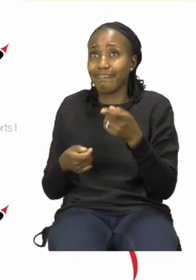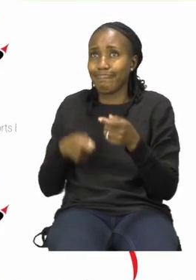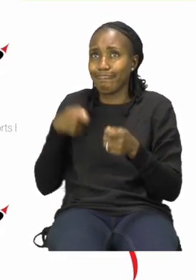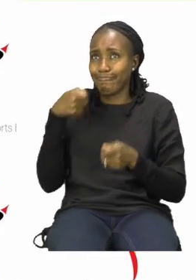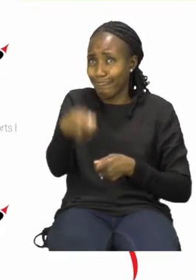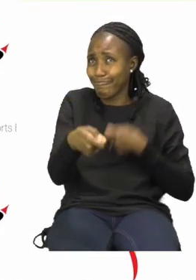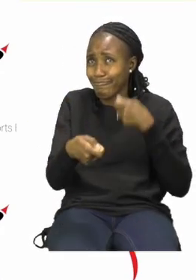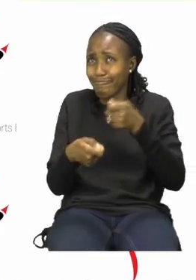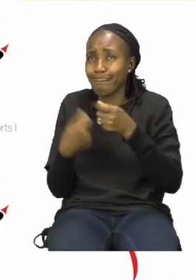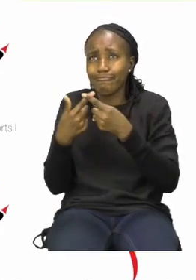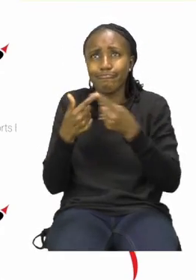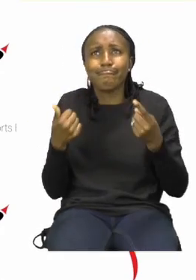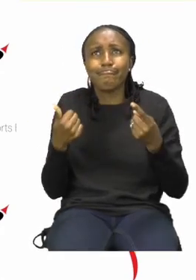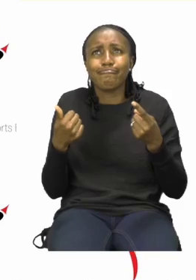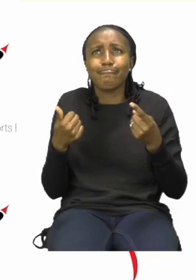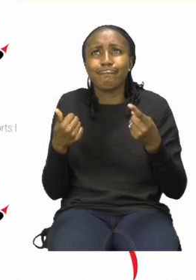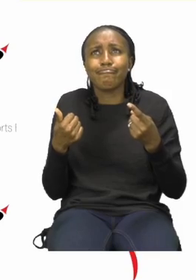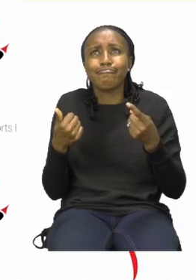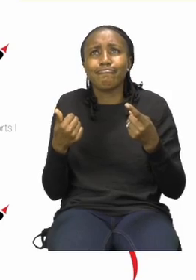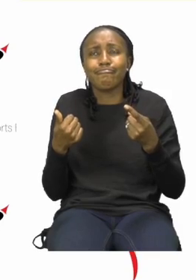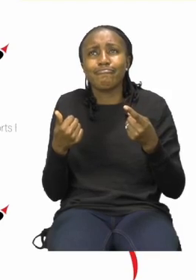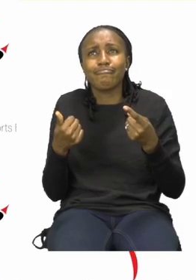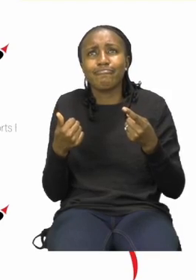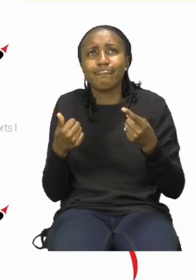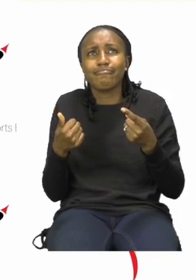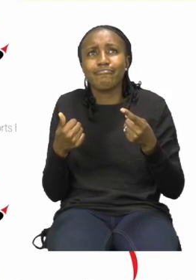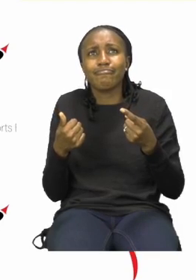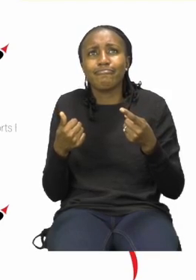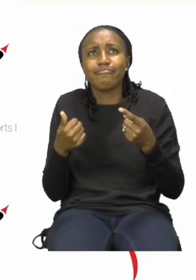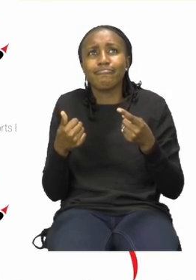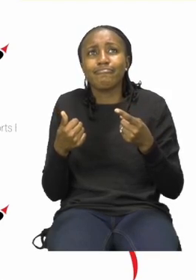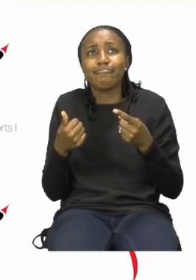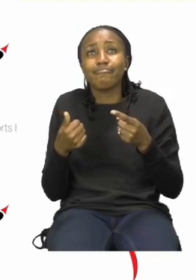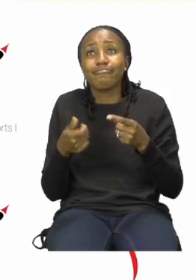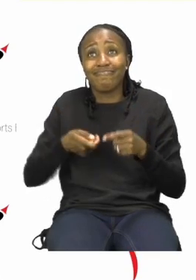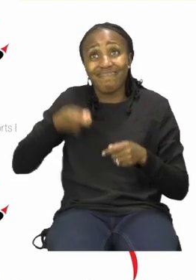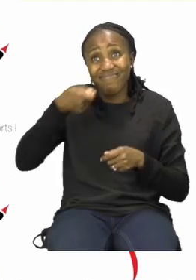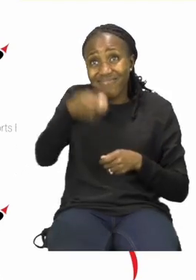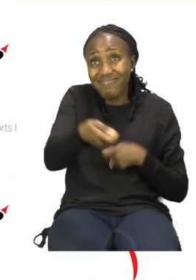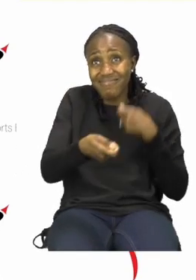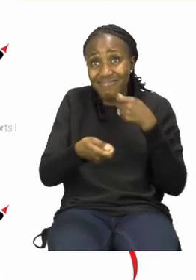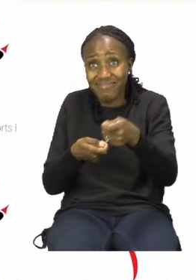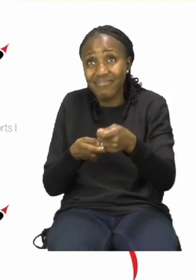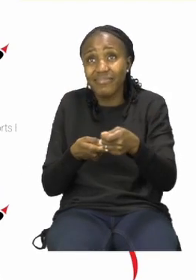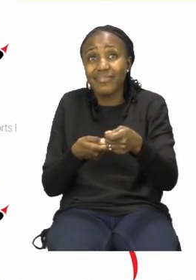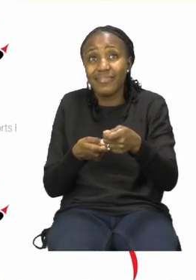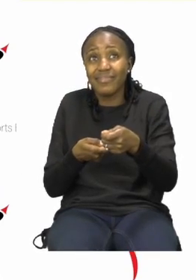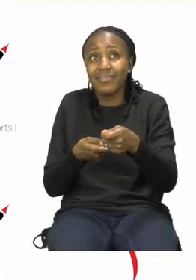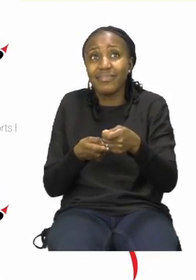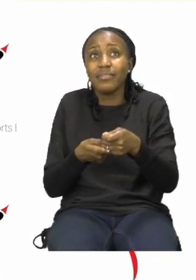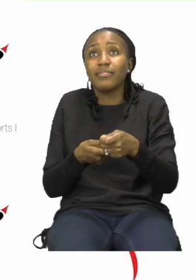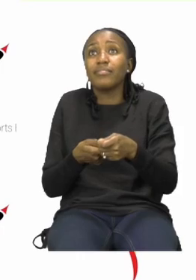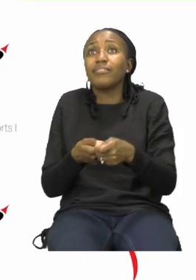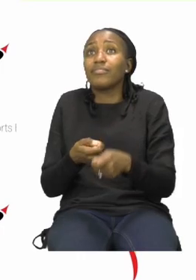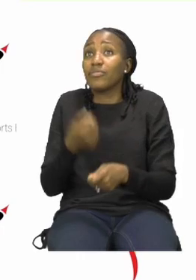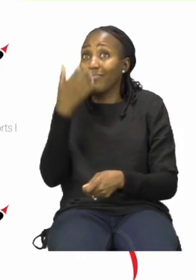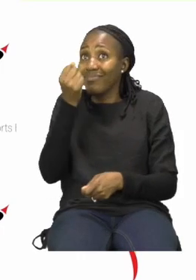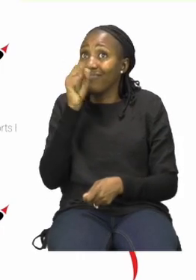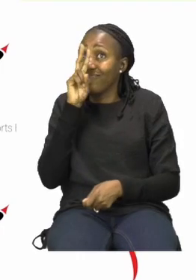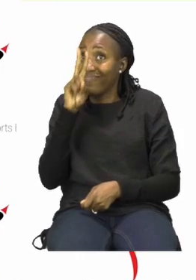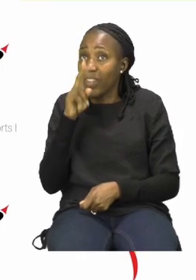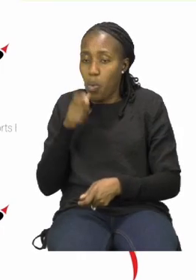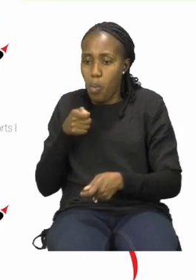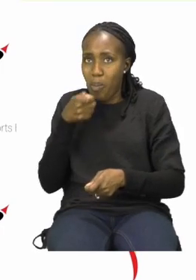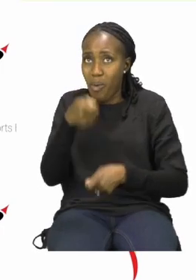originates from the katana, and this was worn. You had two swords worn by